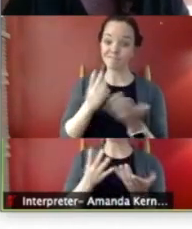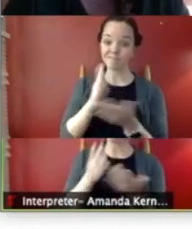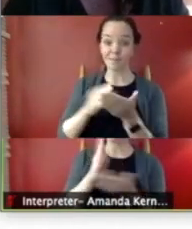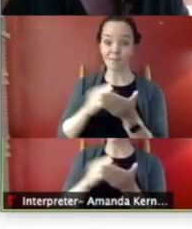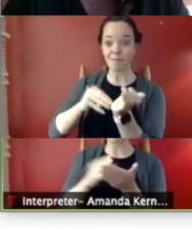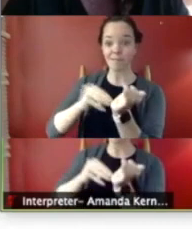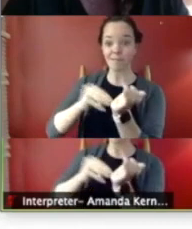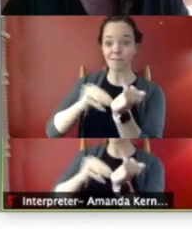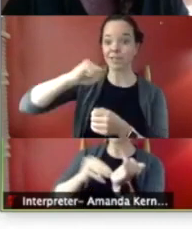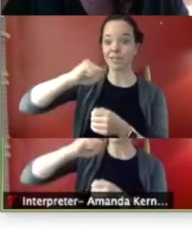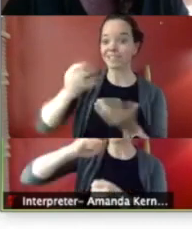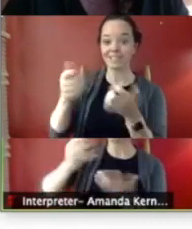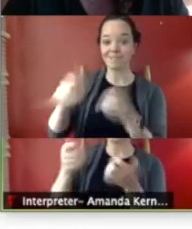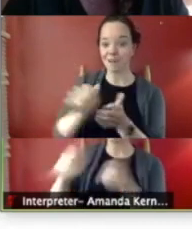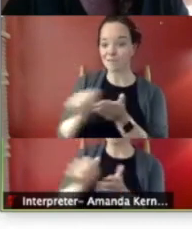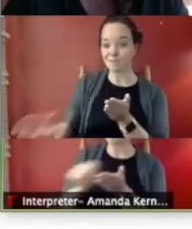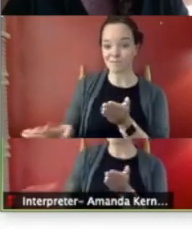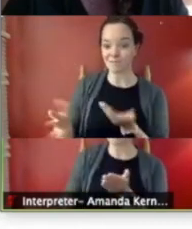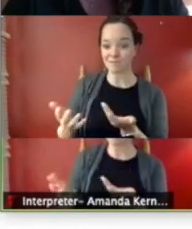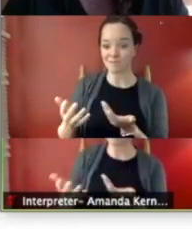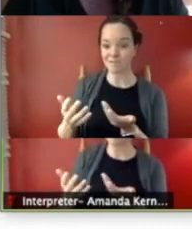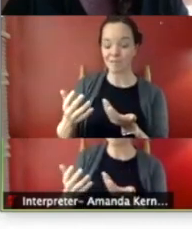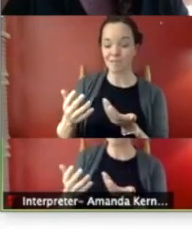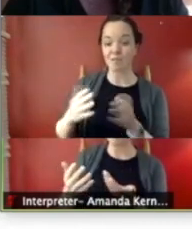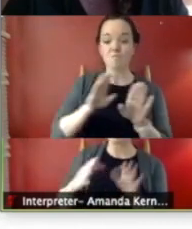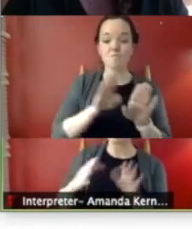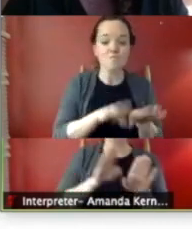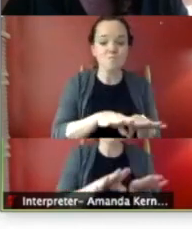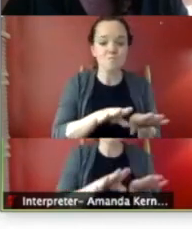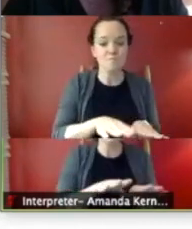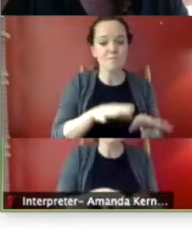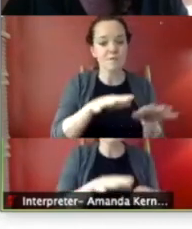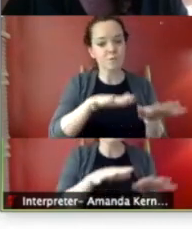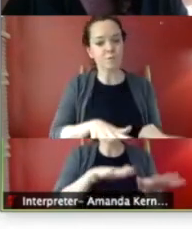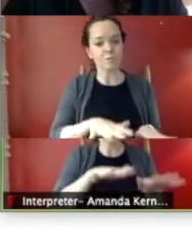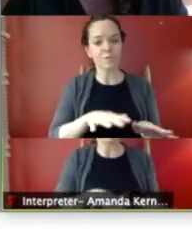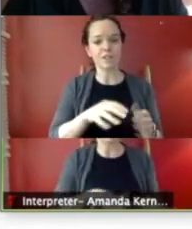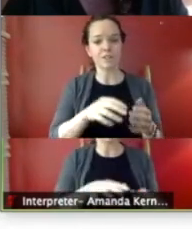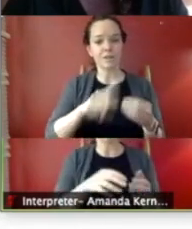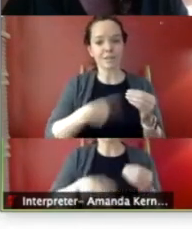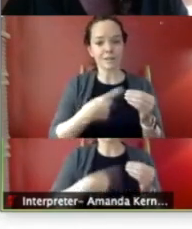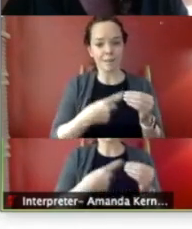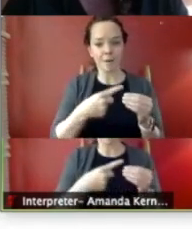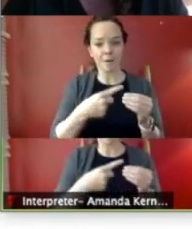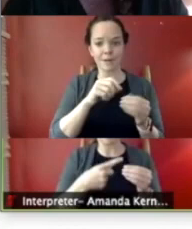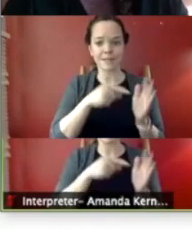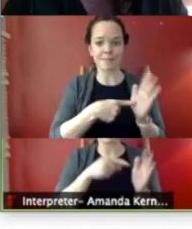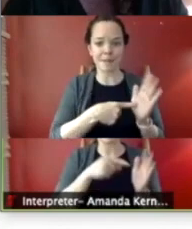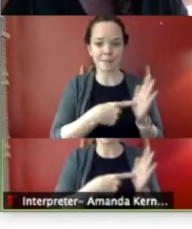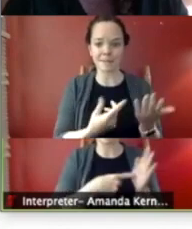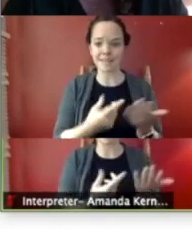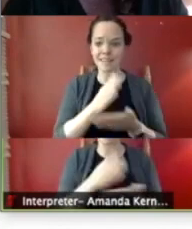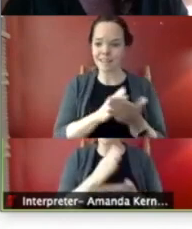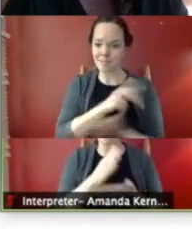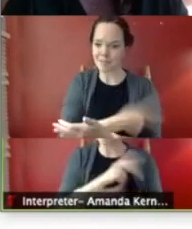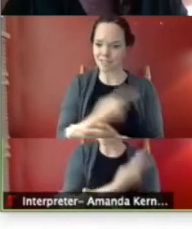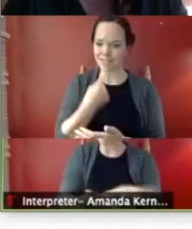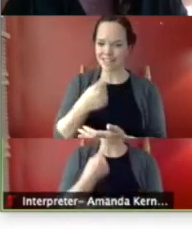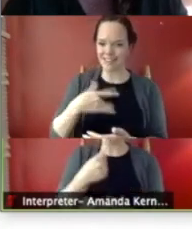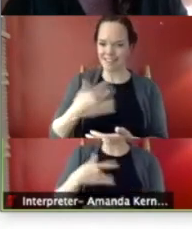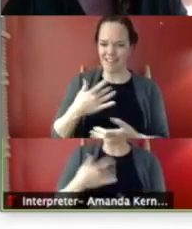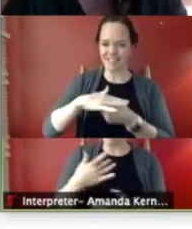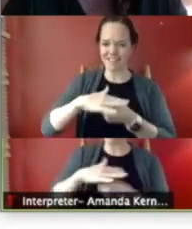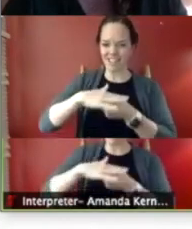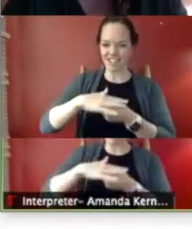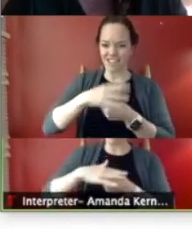removal. Reassurance about symptoms was seen by some patients as resisting removal. Some patients talked about tension and conflict when